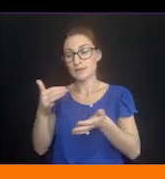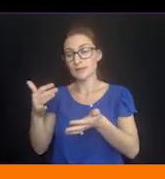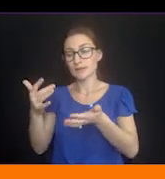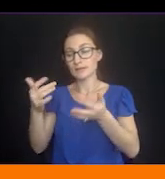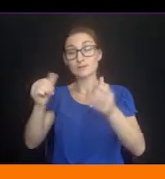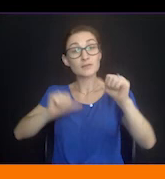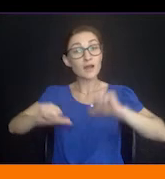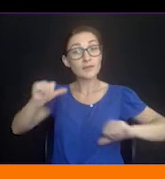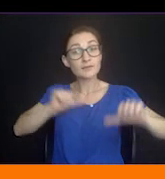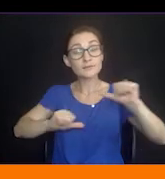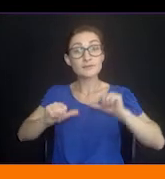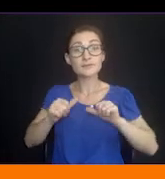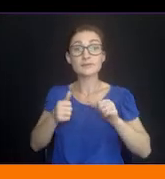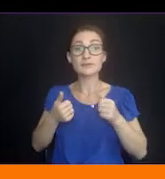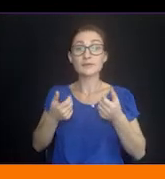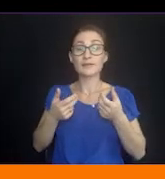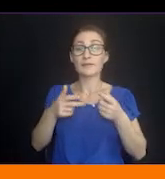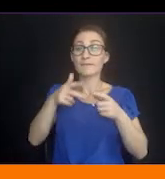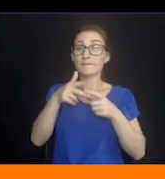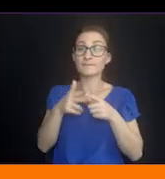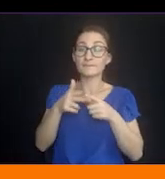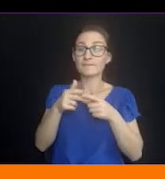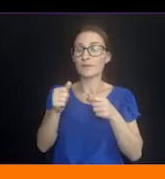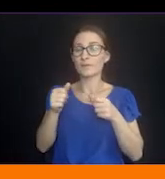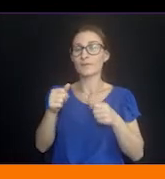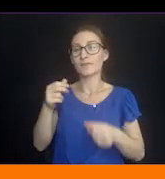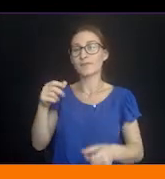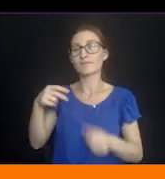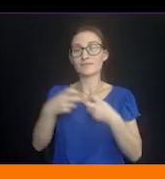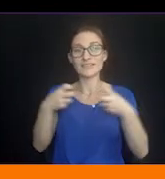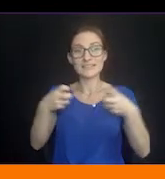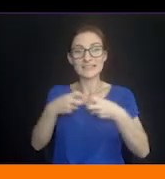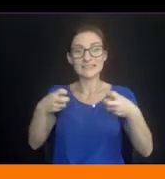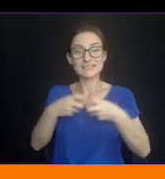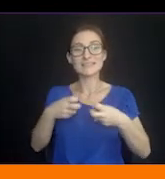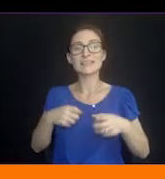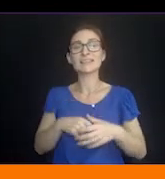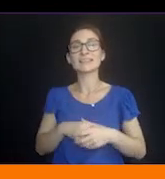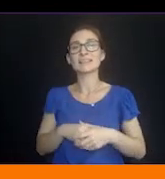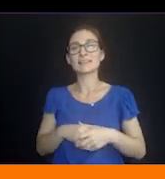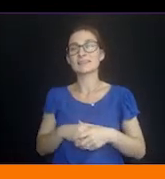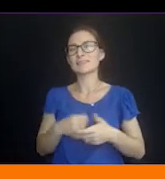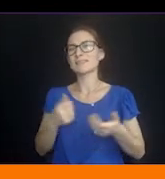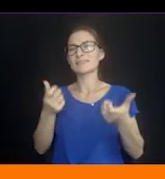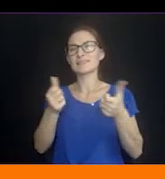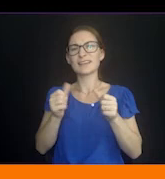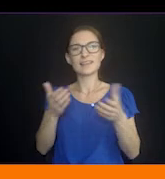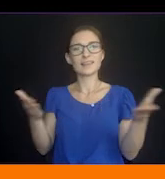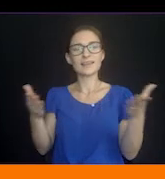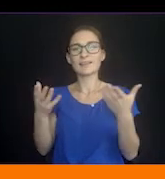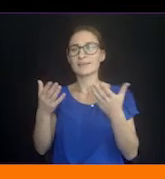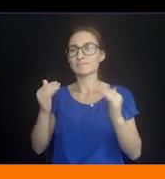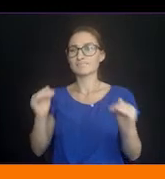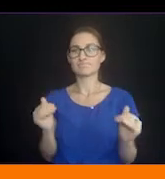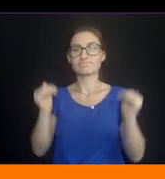believing in God, or studying science or physics,